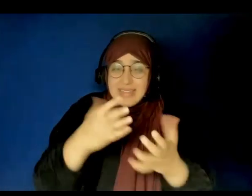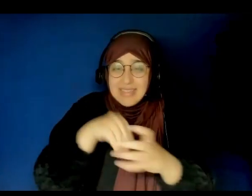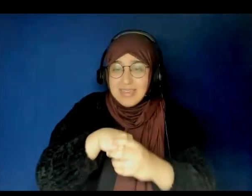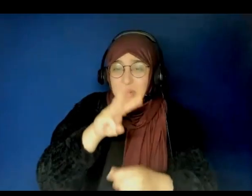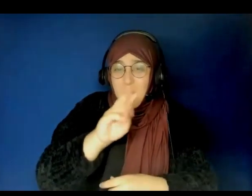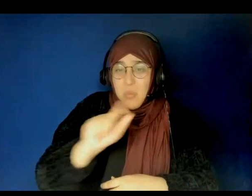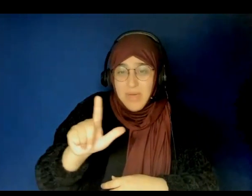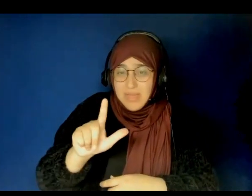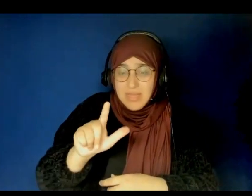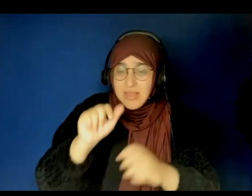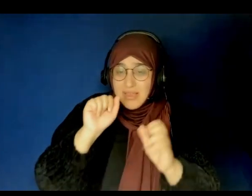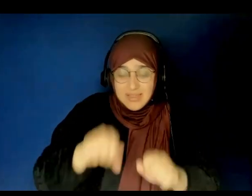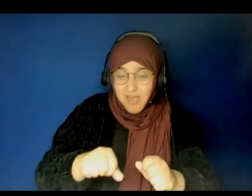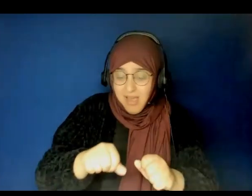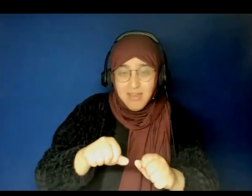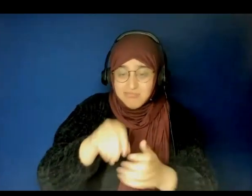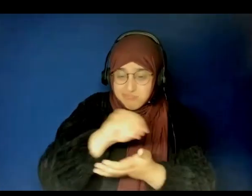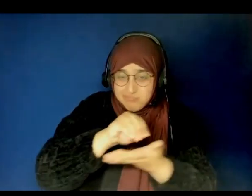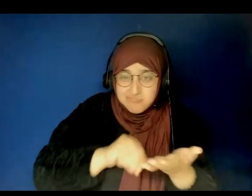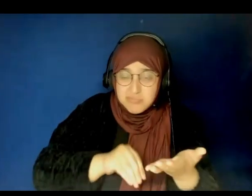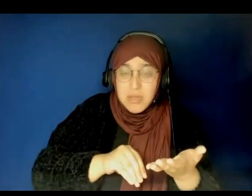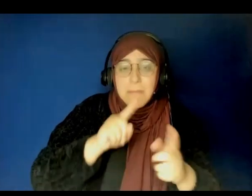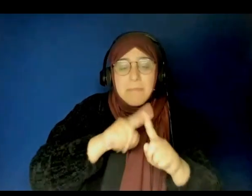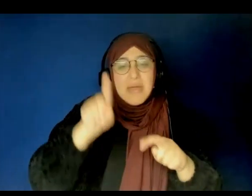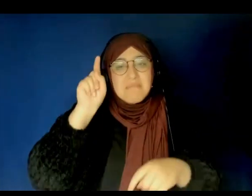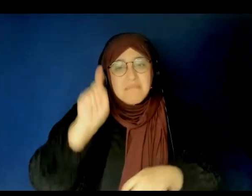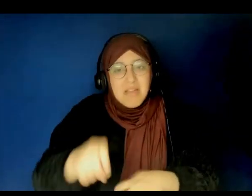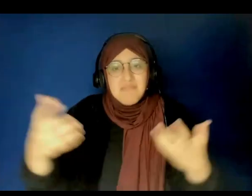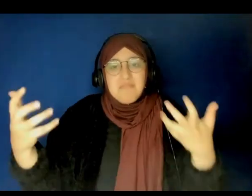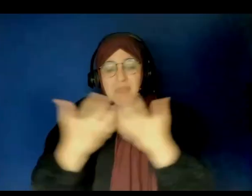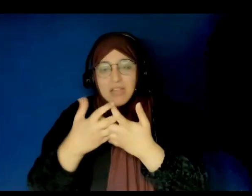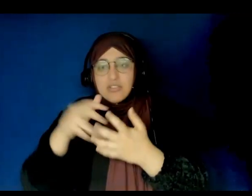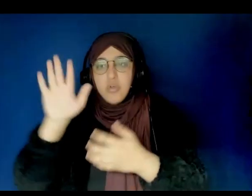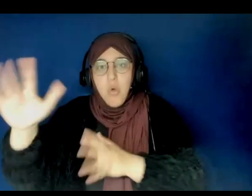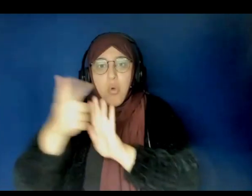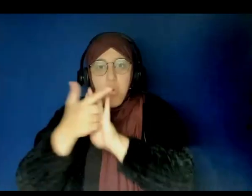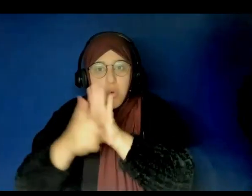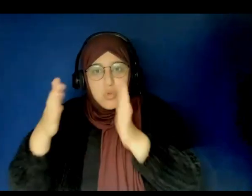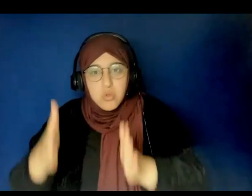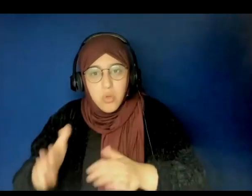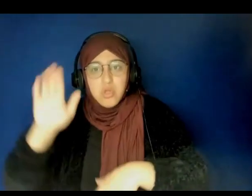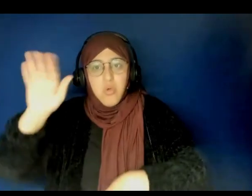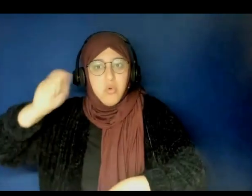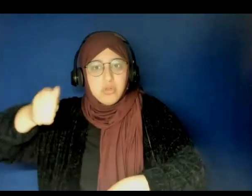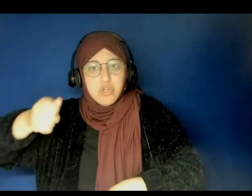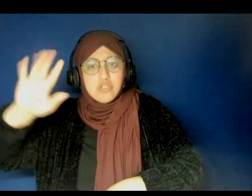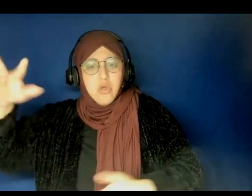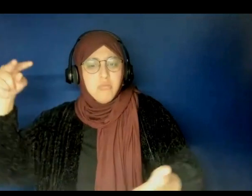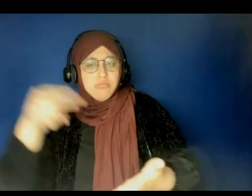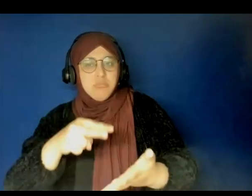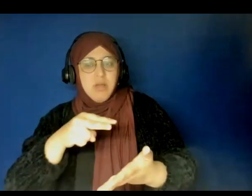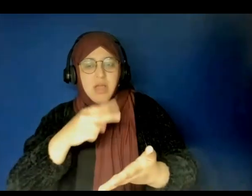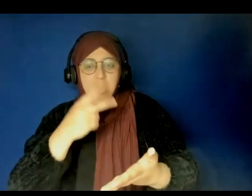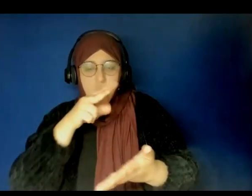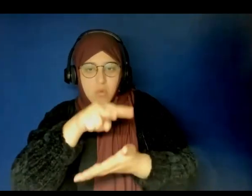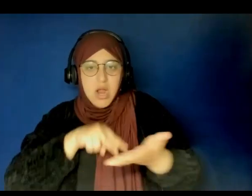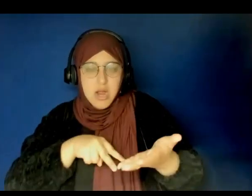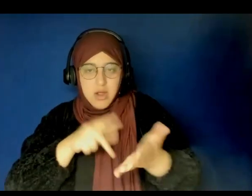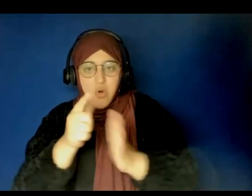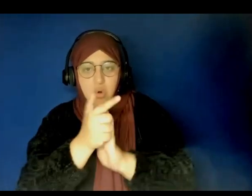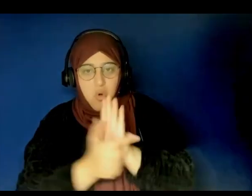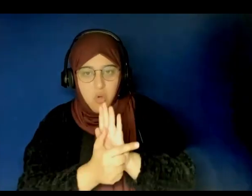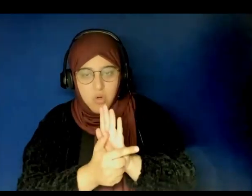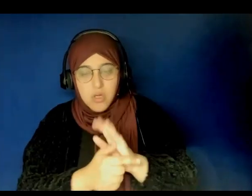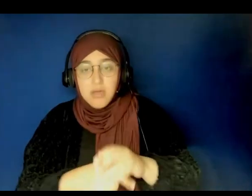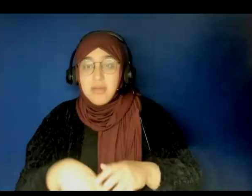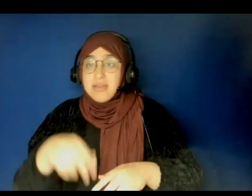conform to the way that lawyers and judges read the law. And that's why it's important to have someone who knows the law